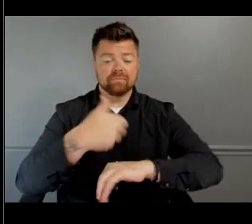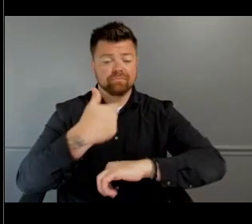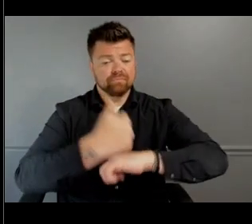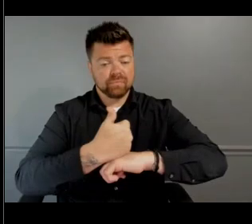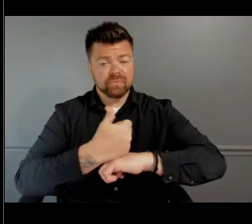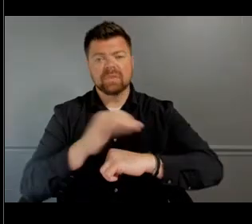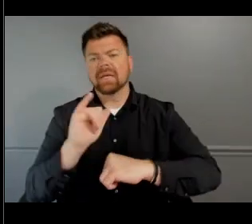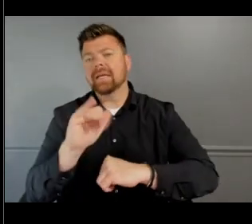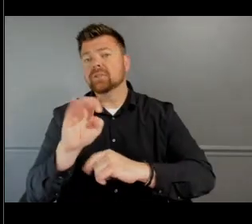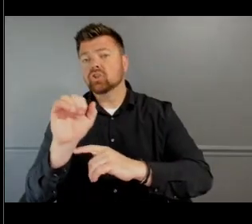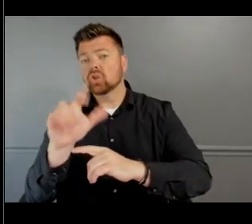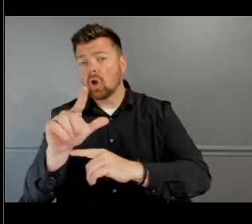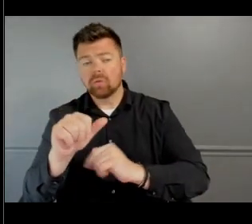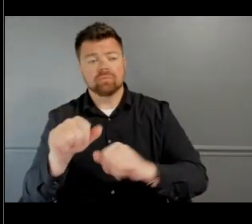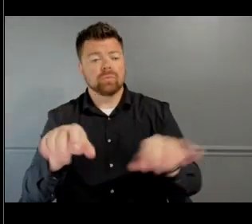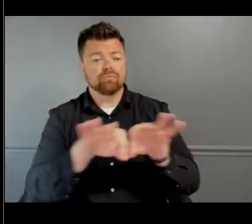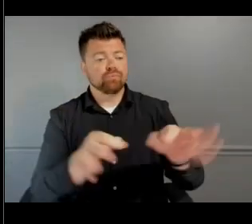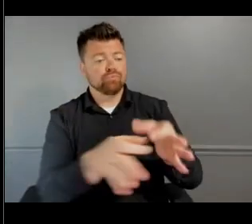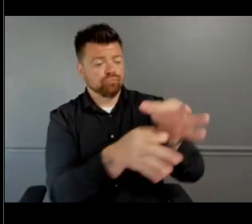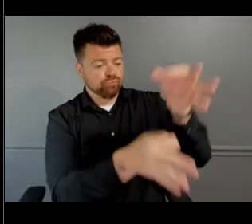grab bars.